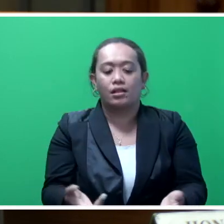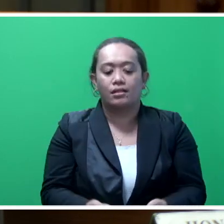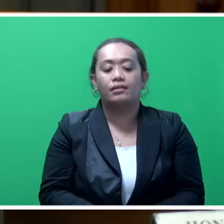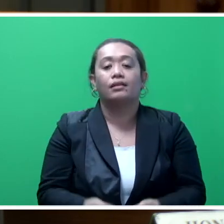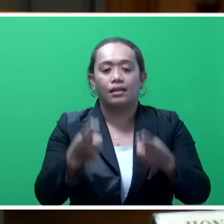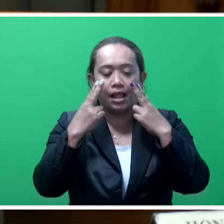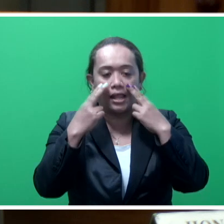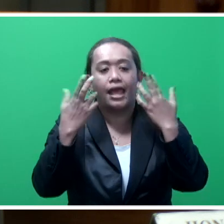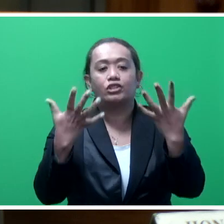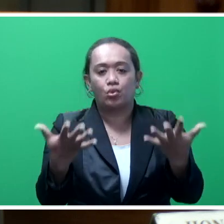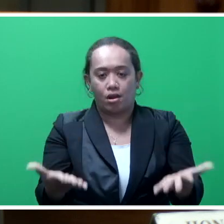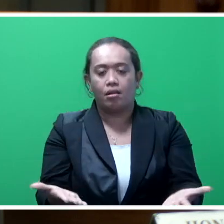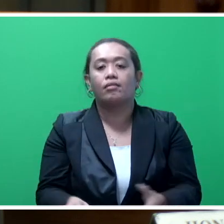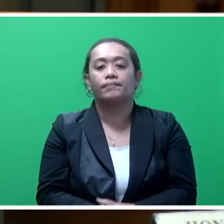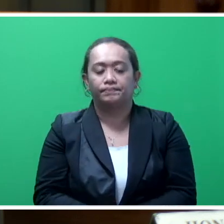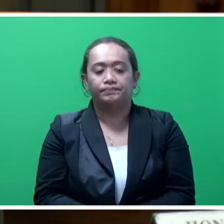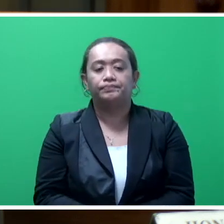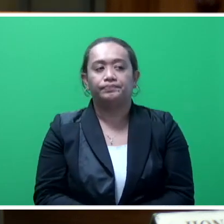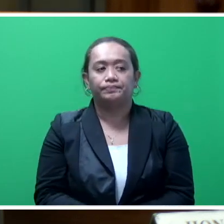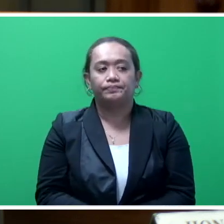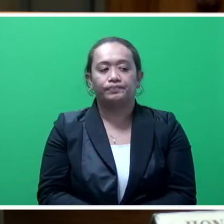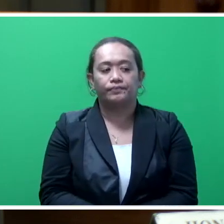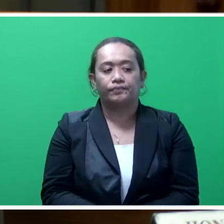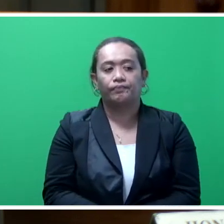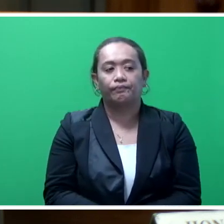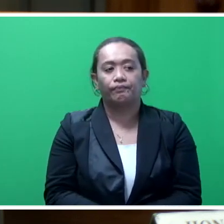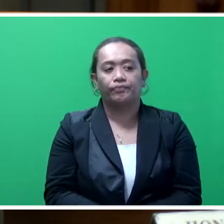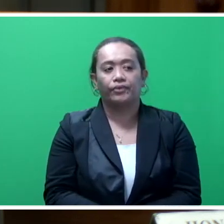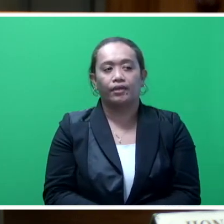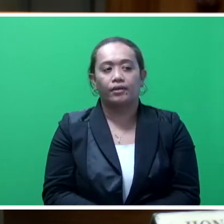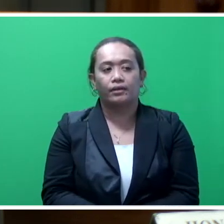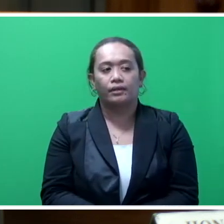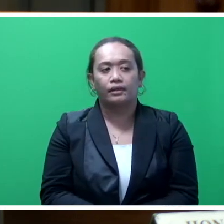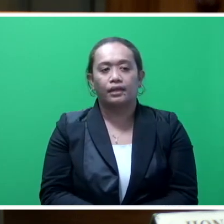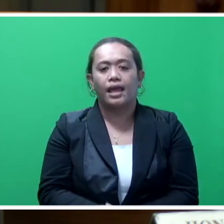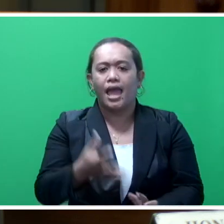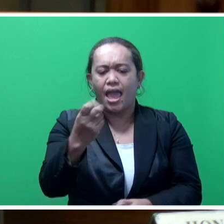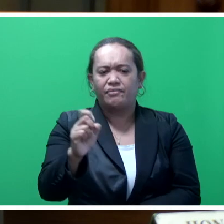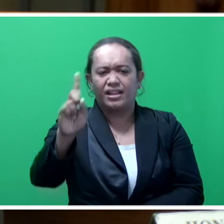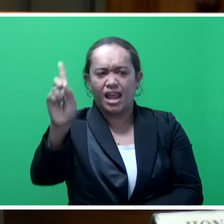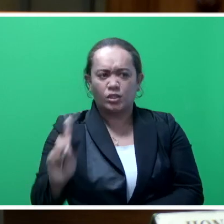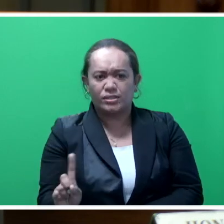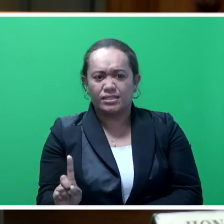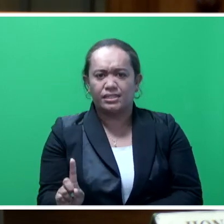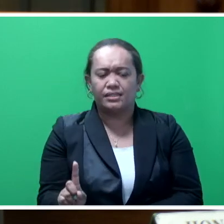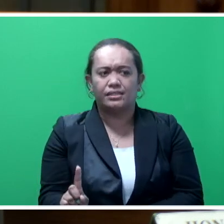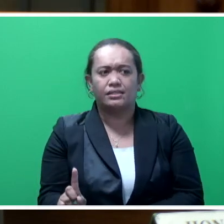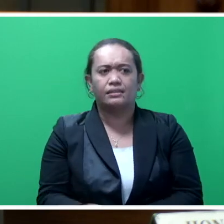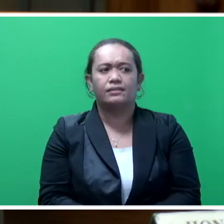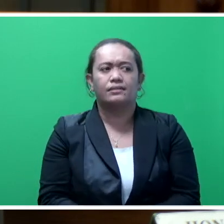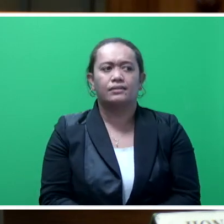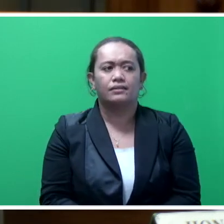find probably 1,000-liter tank there where we've got this lactic acid bacterium medium, which any farmer can